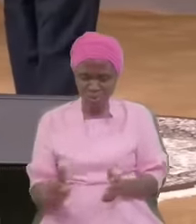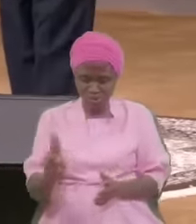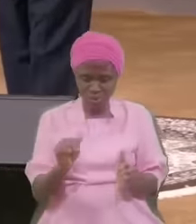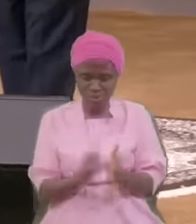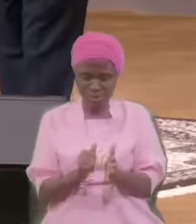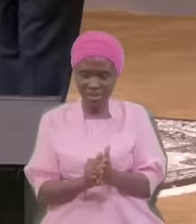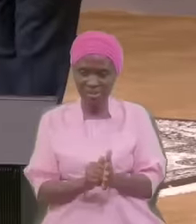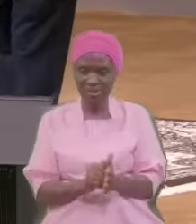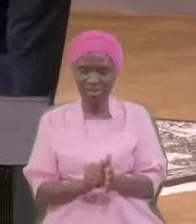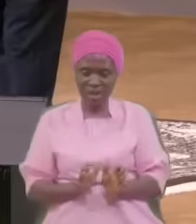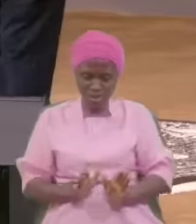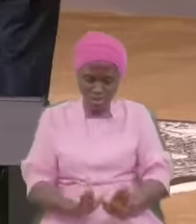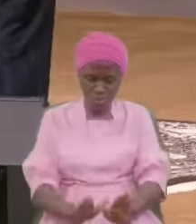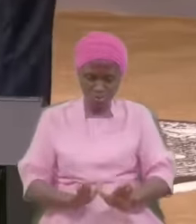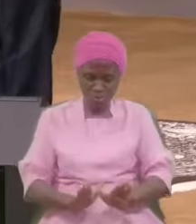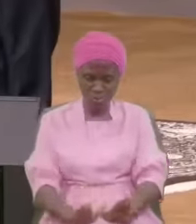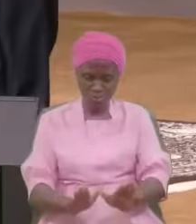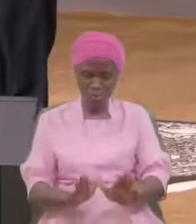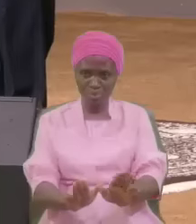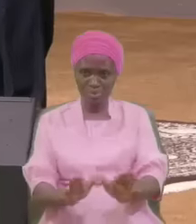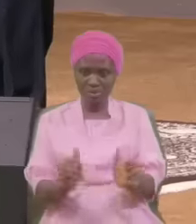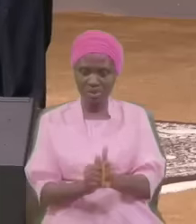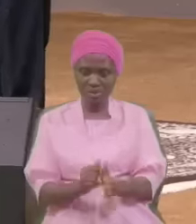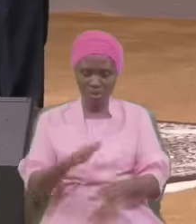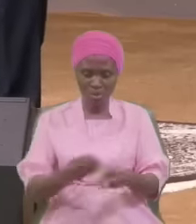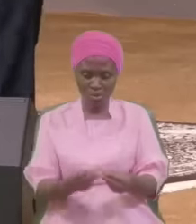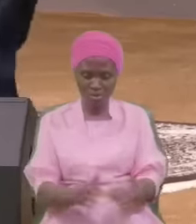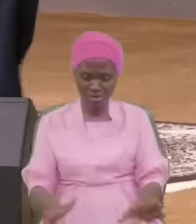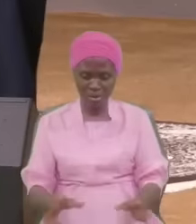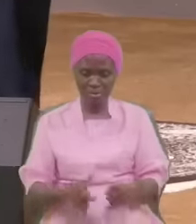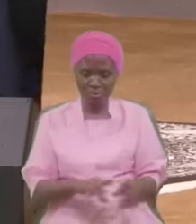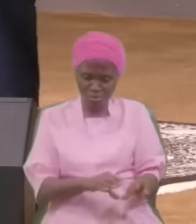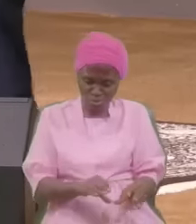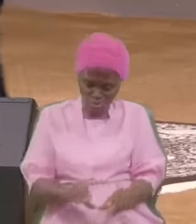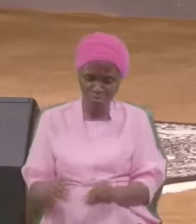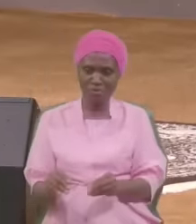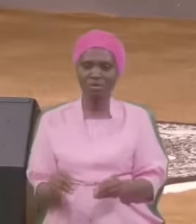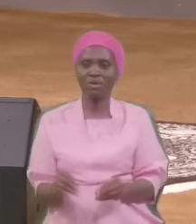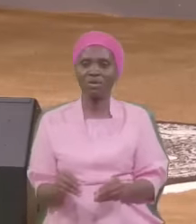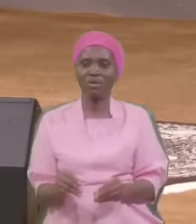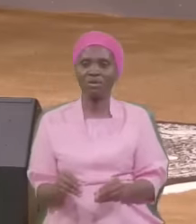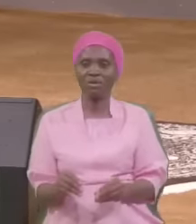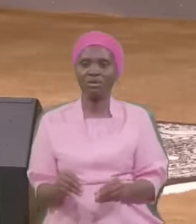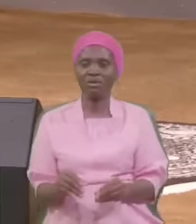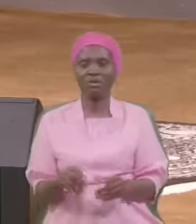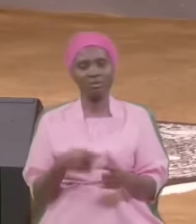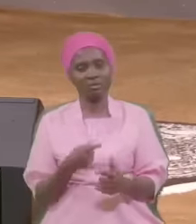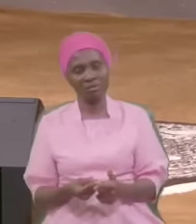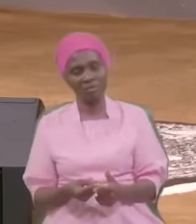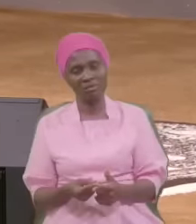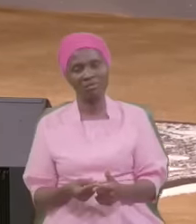because you had to go to the ground and, you know, be doing that. And now we said we're having